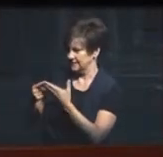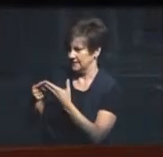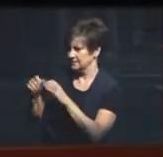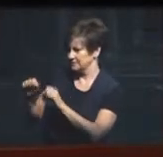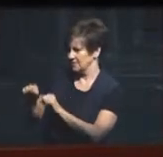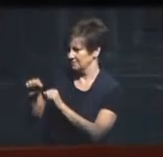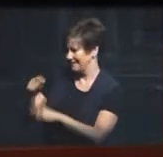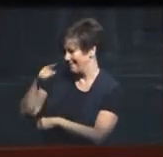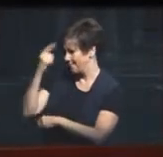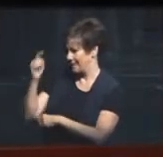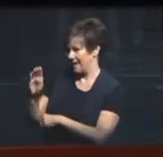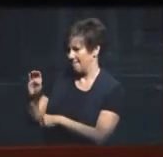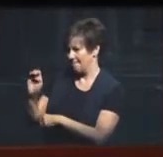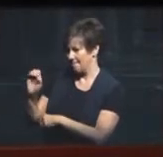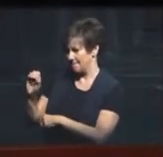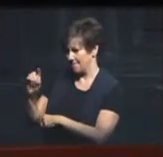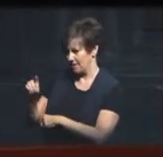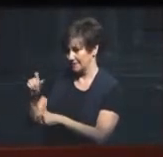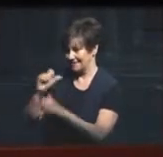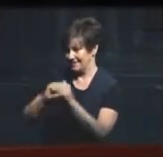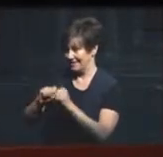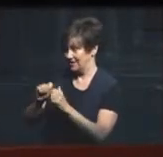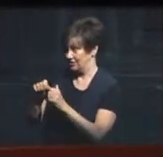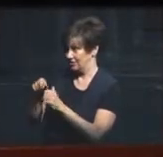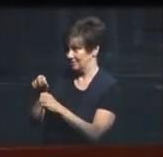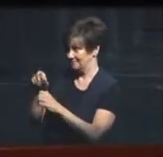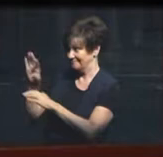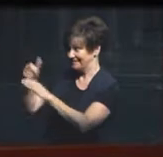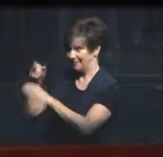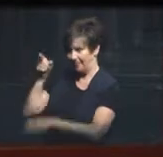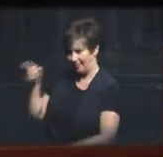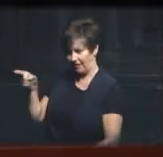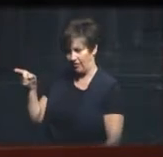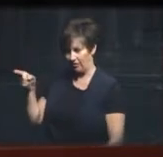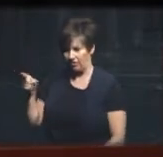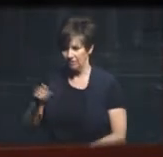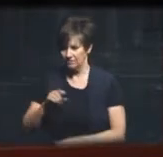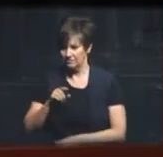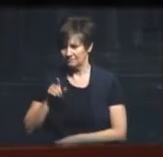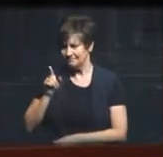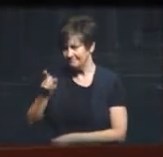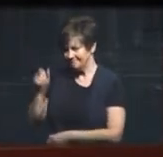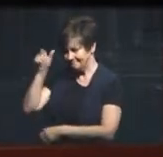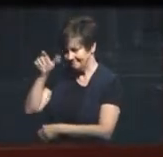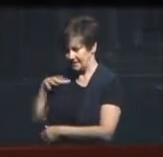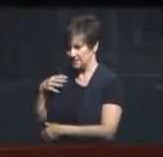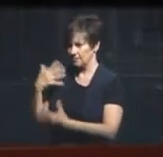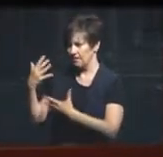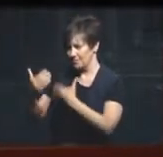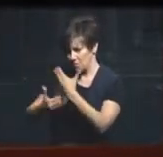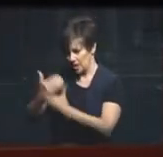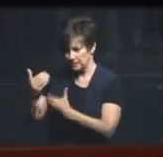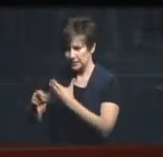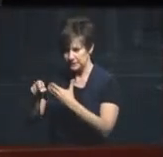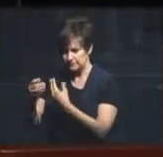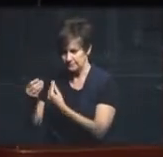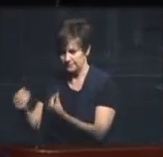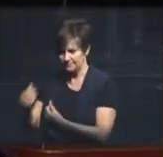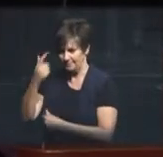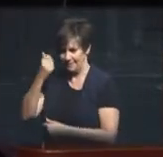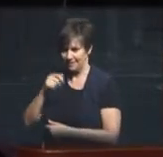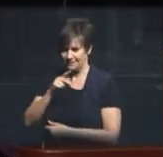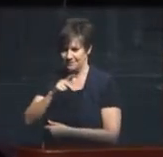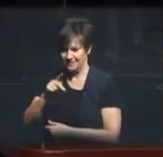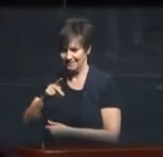Box Theater being located in this space. Jonathan has a lot of process he has to go through because, of course, the Pikes Peak